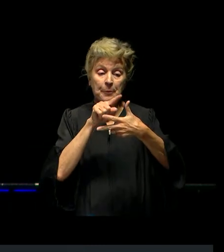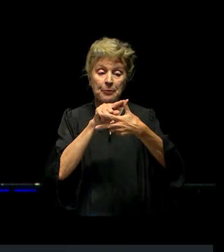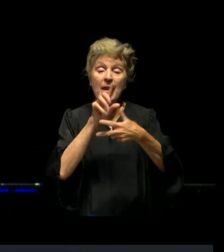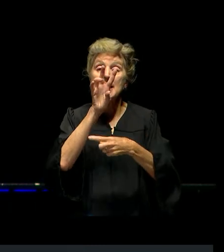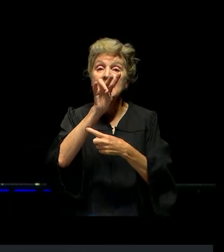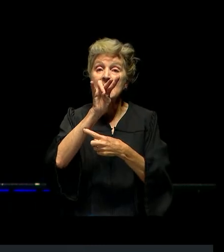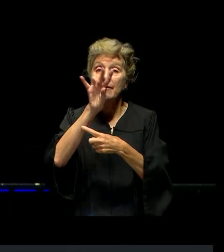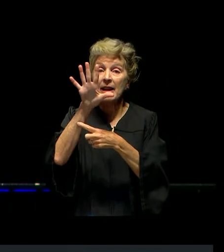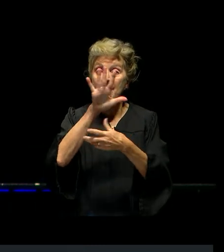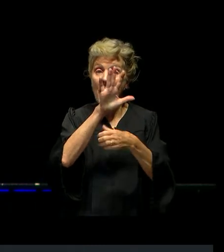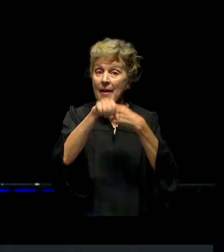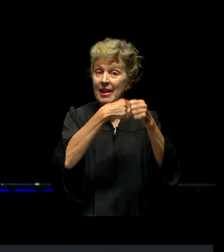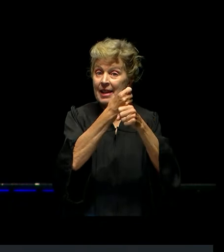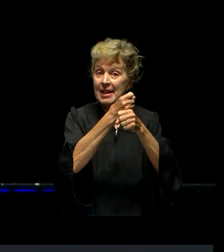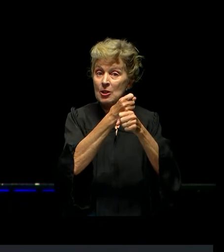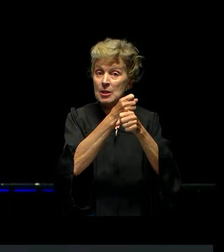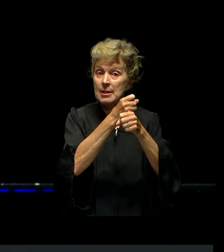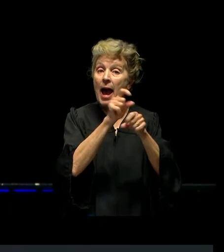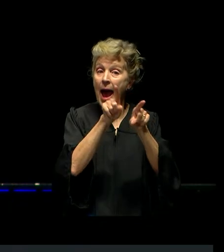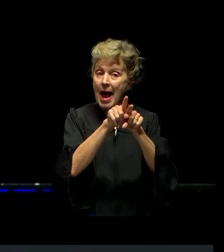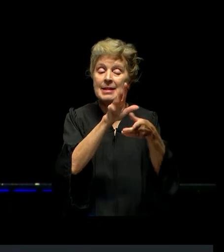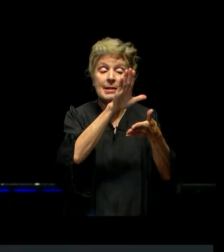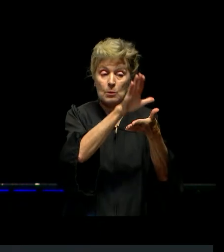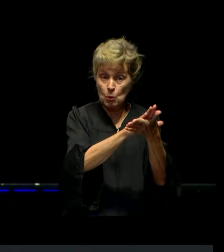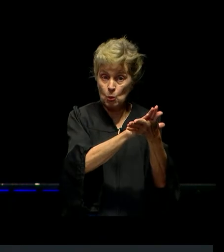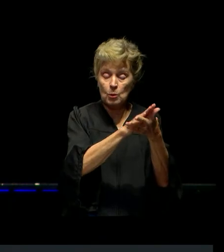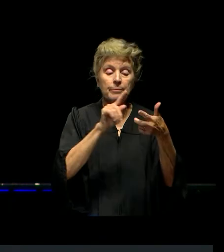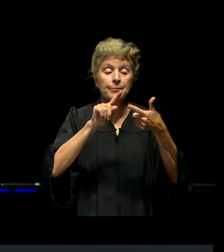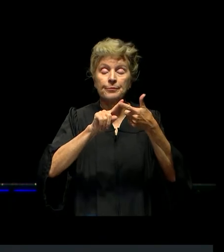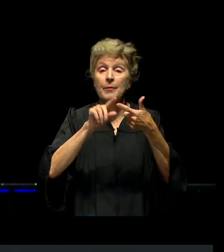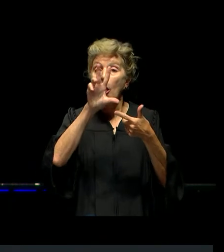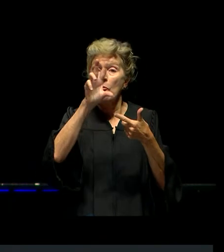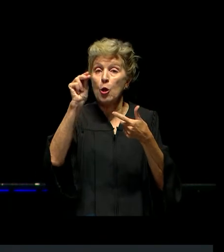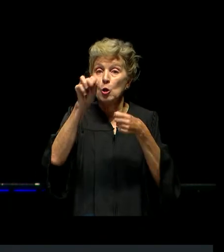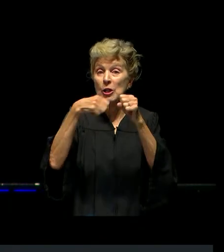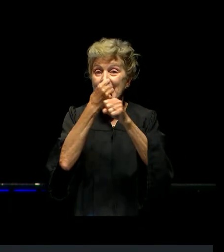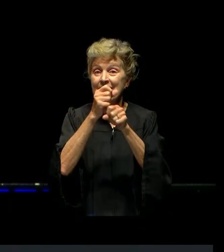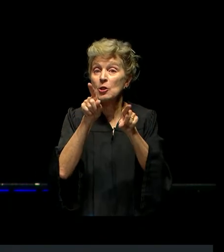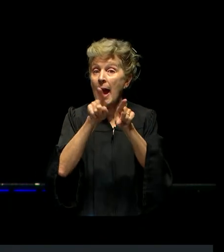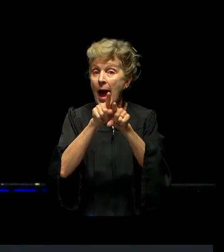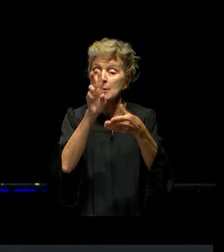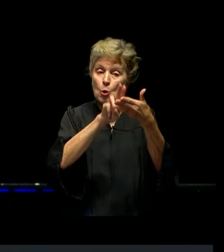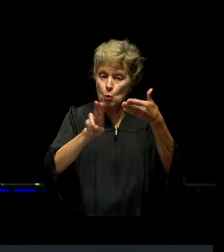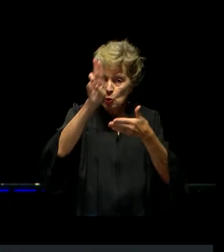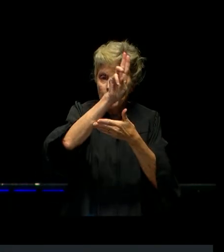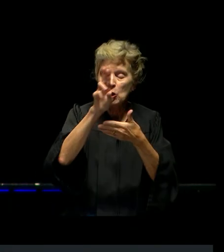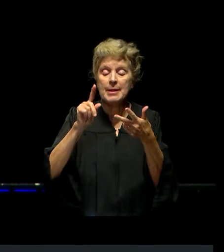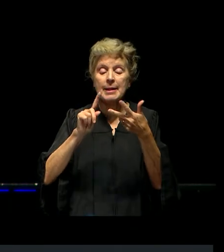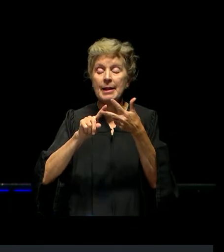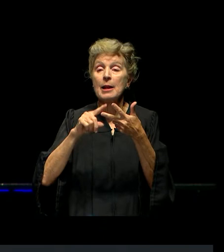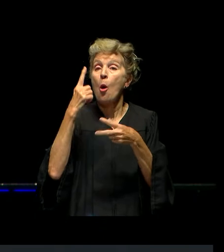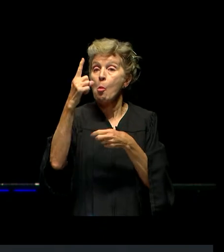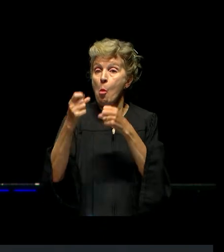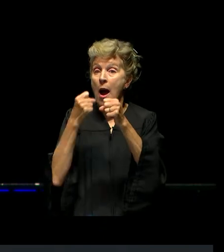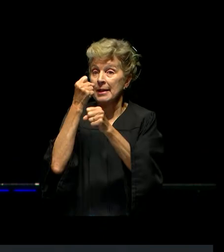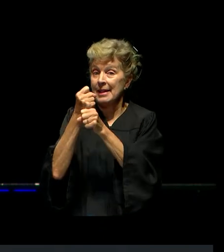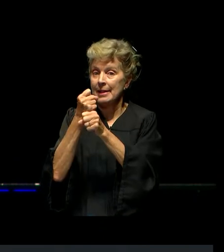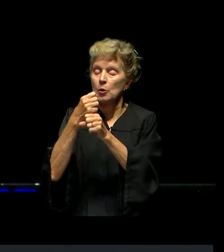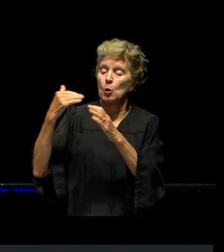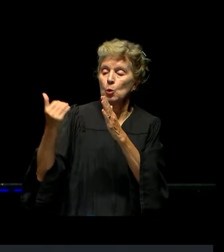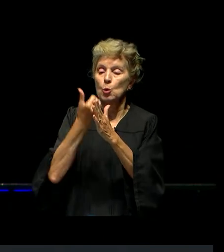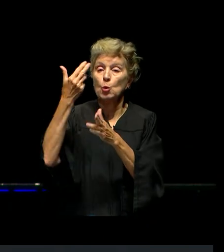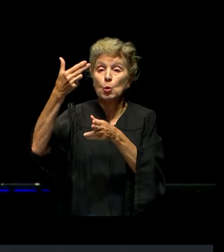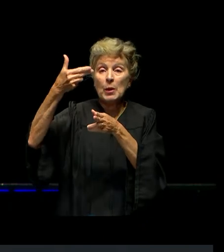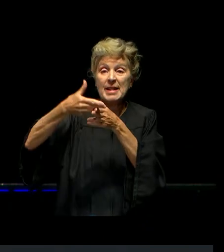75 years as an institution, 30 years as a university, and 1 year with our new